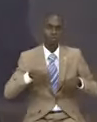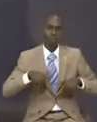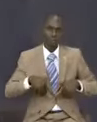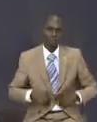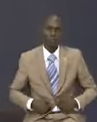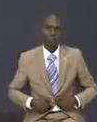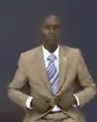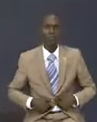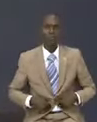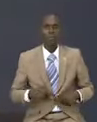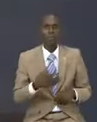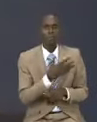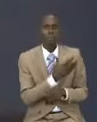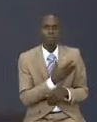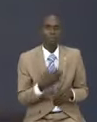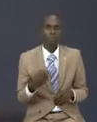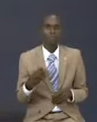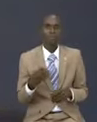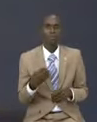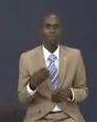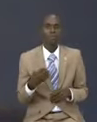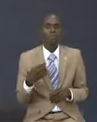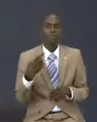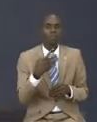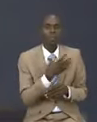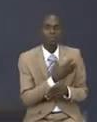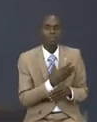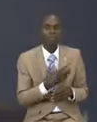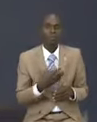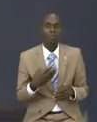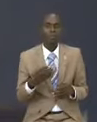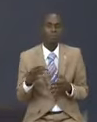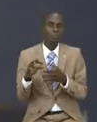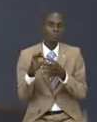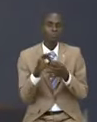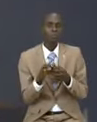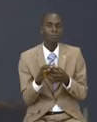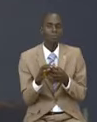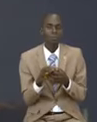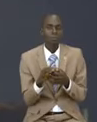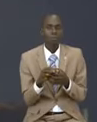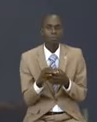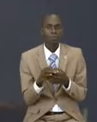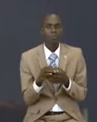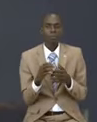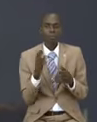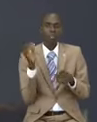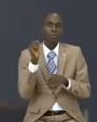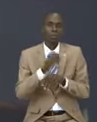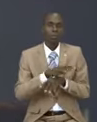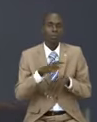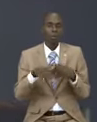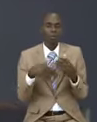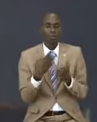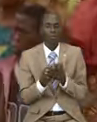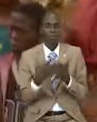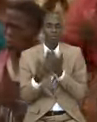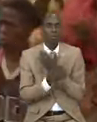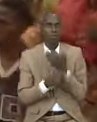heart, he ventured into all the territory in Africa, and he conquered all the country in Africa.